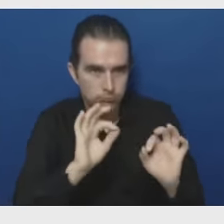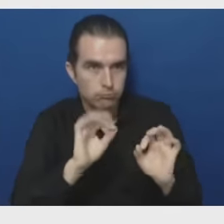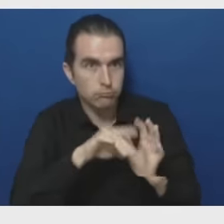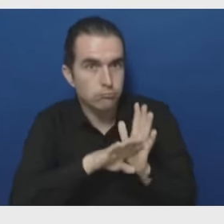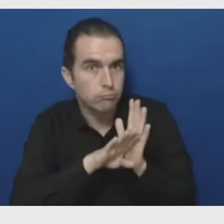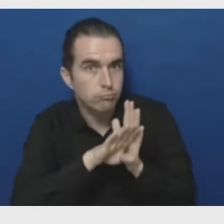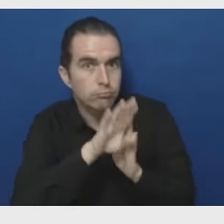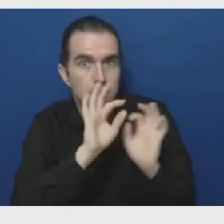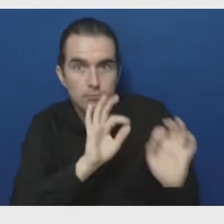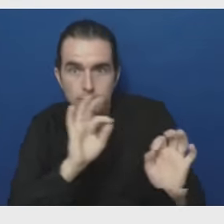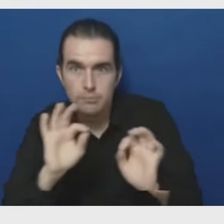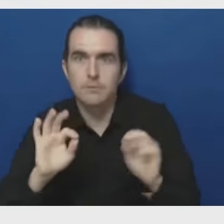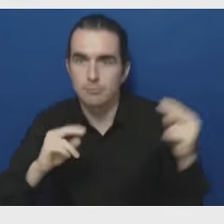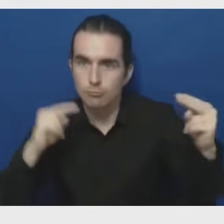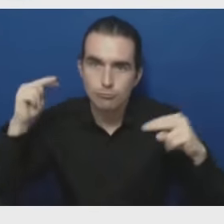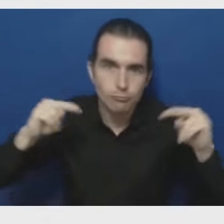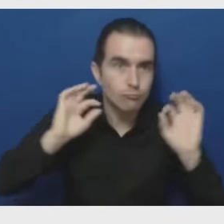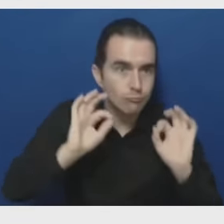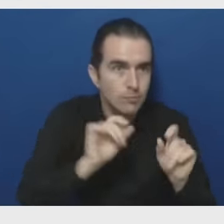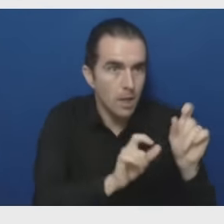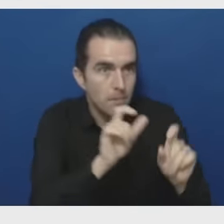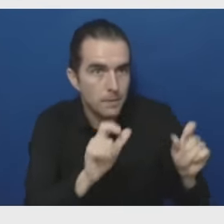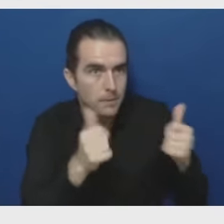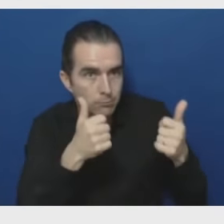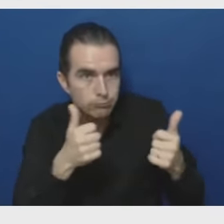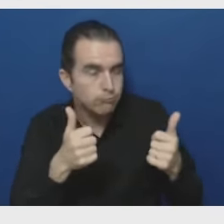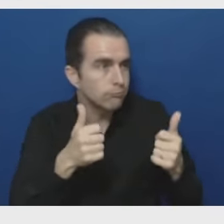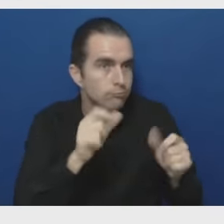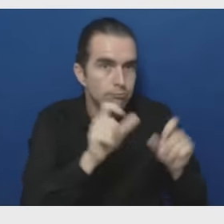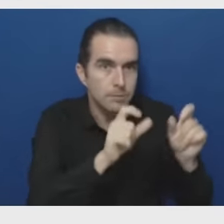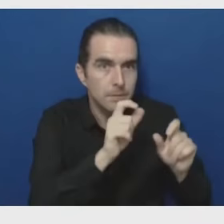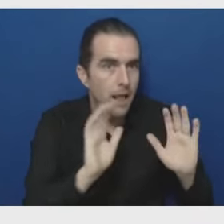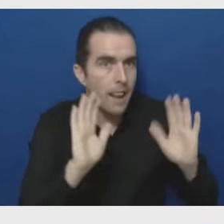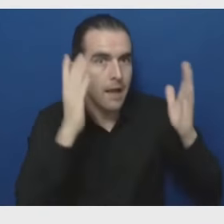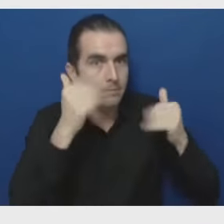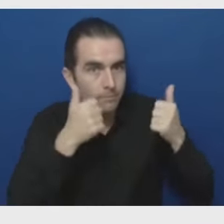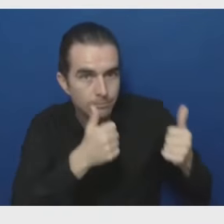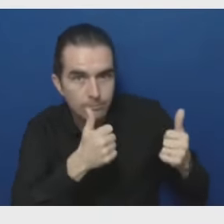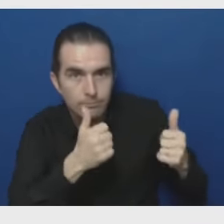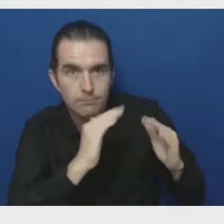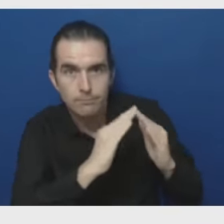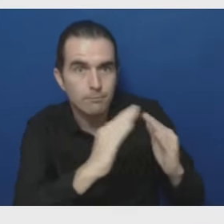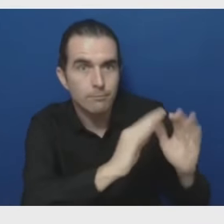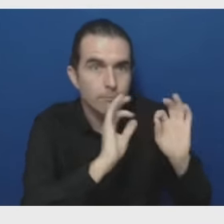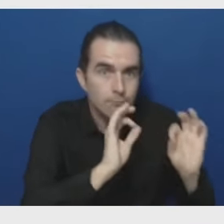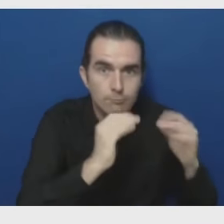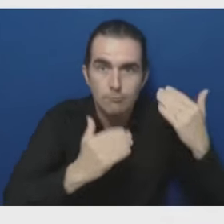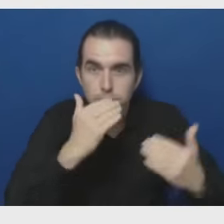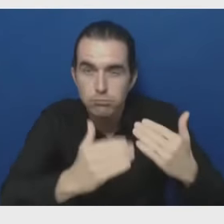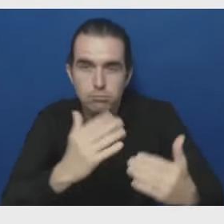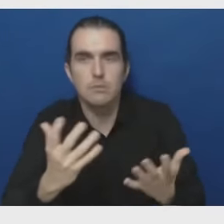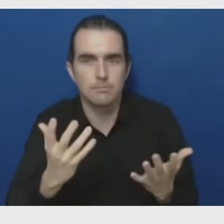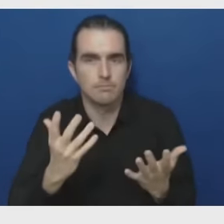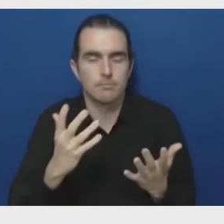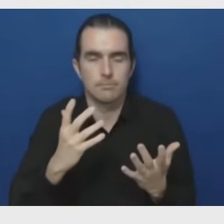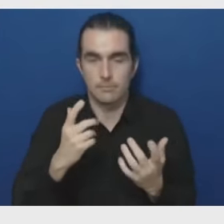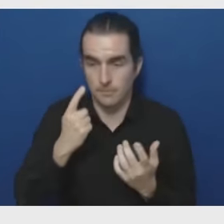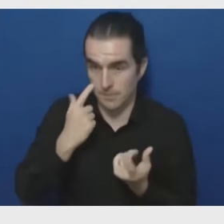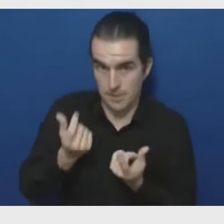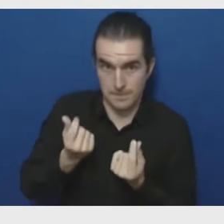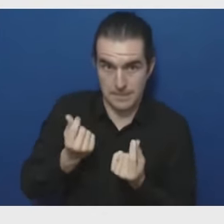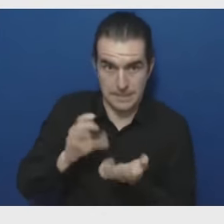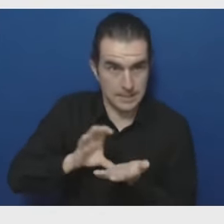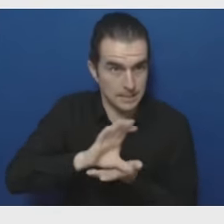sure that indeed those efforts are entirely with the needs of vulnerable nations. The Standing Committee on Finance will be releasing